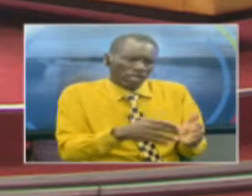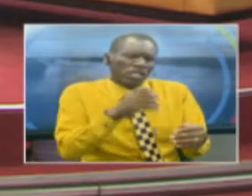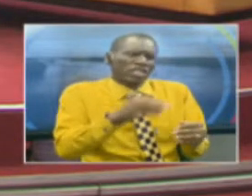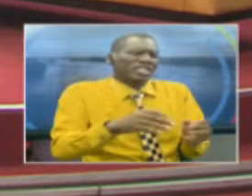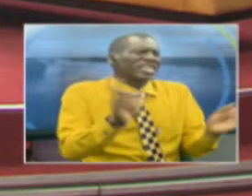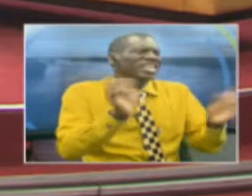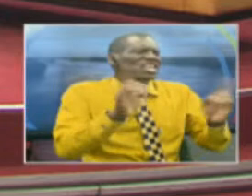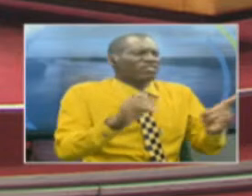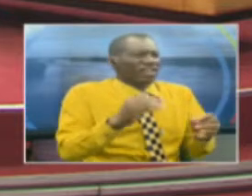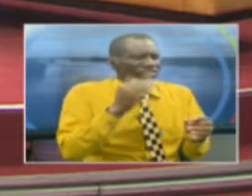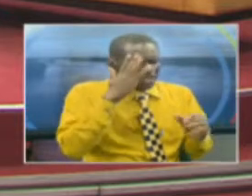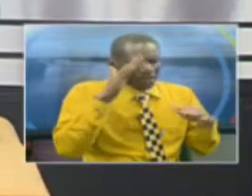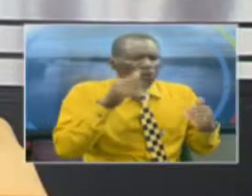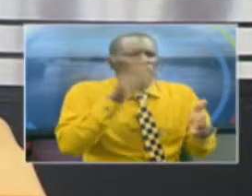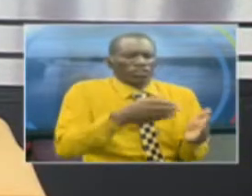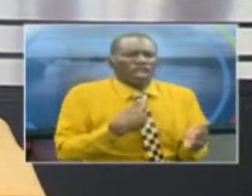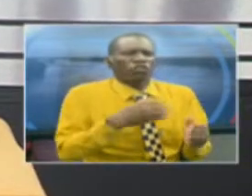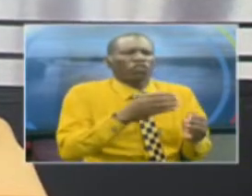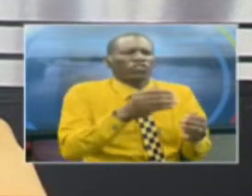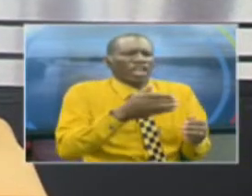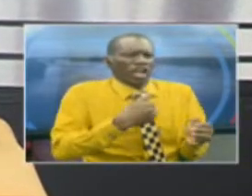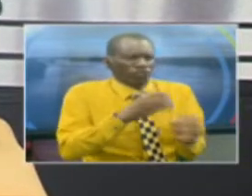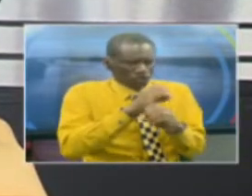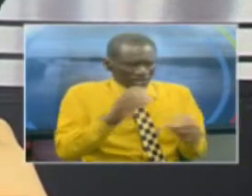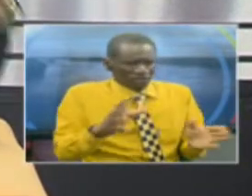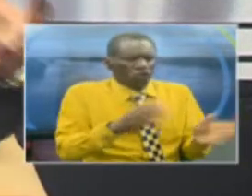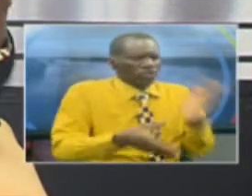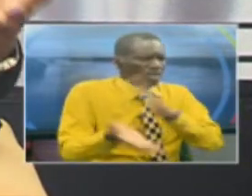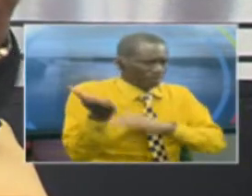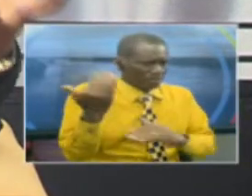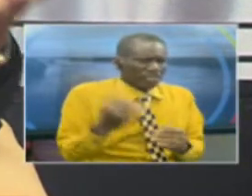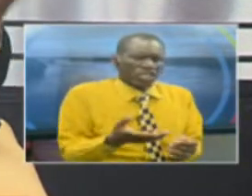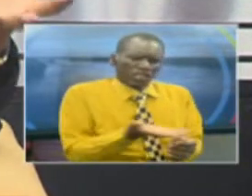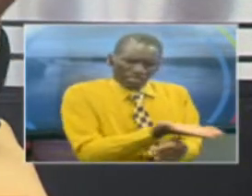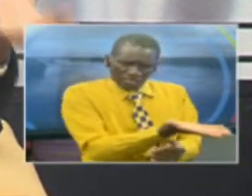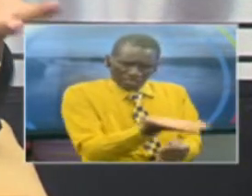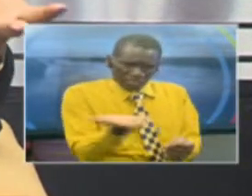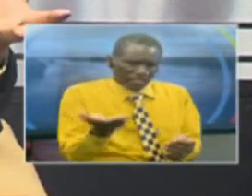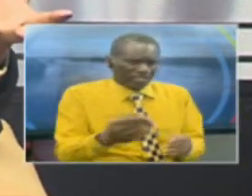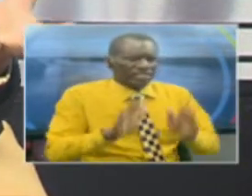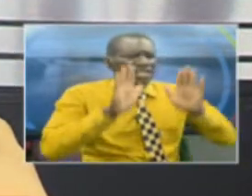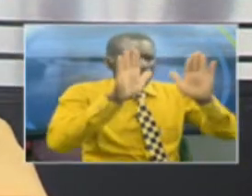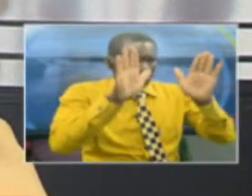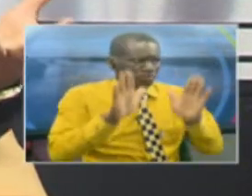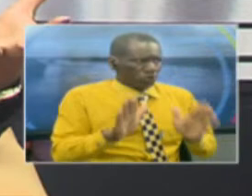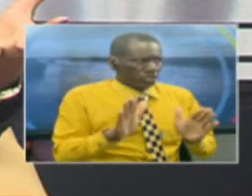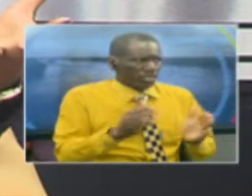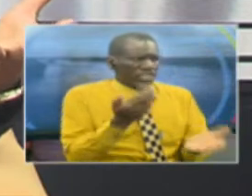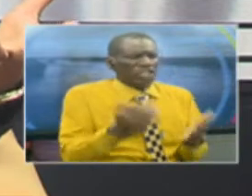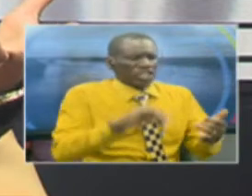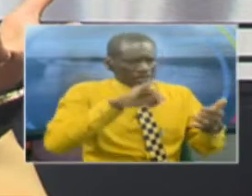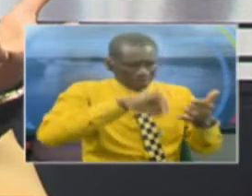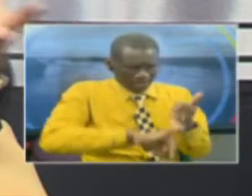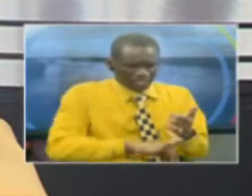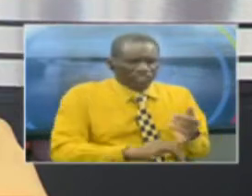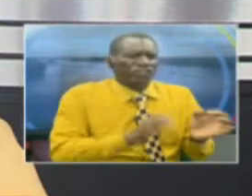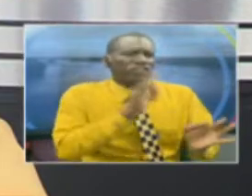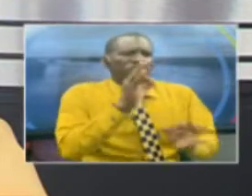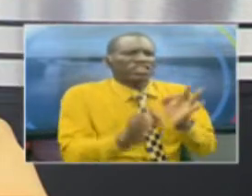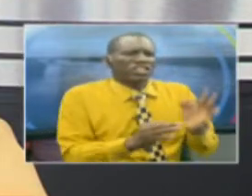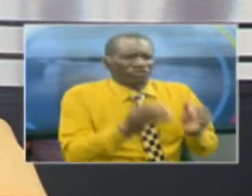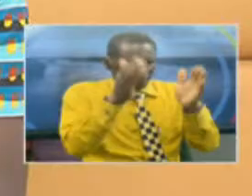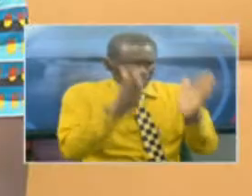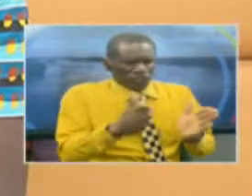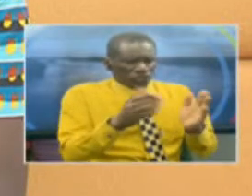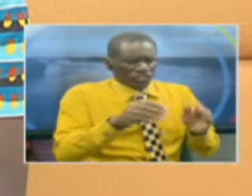what they did not have or even their past. Now, these are fundamentals in any marriage, whether somebody is living